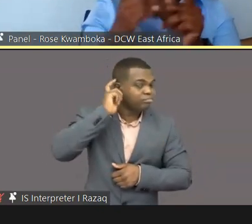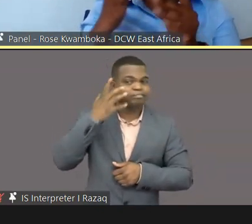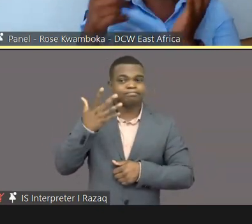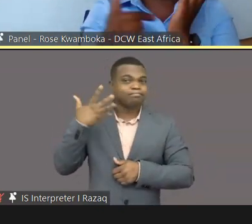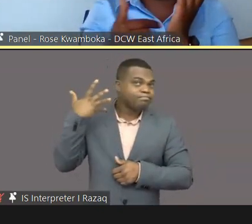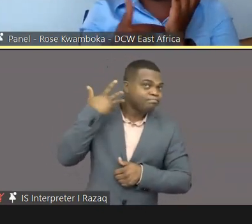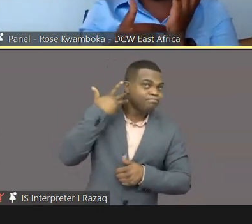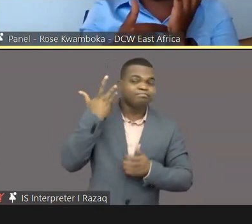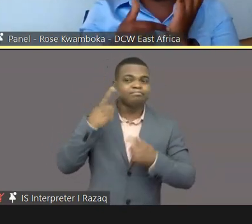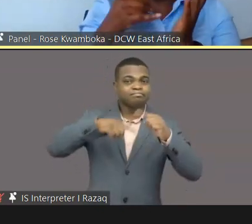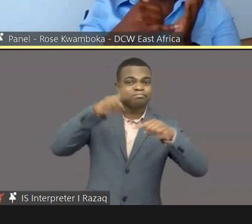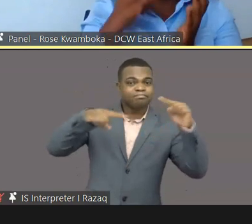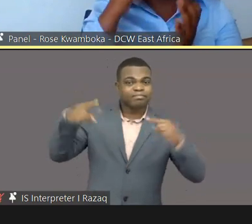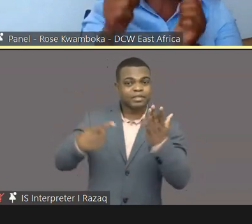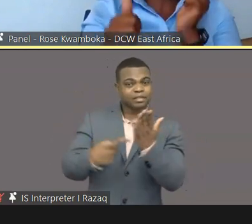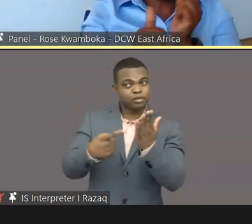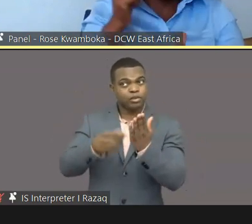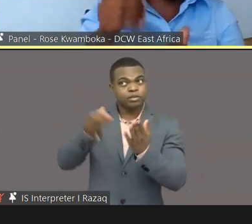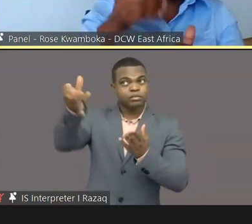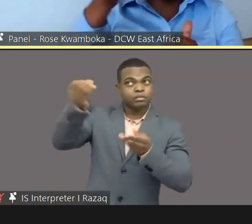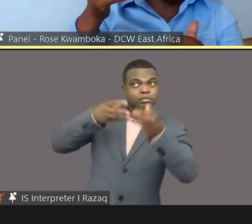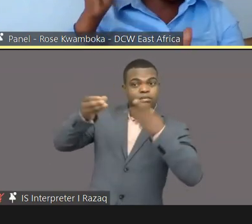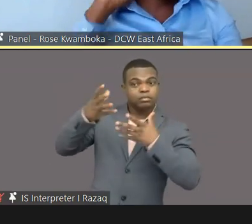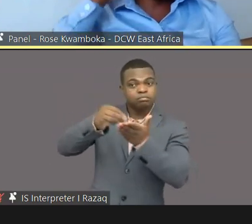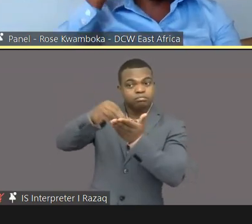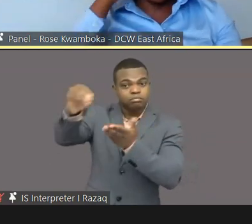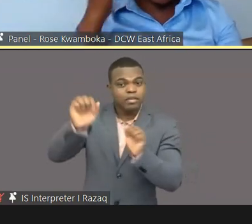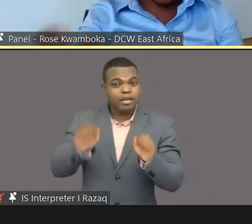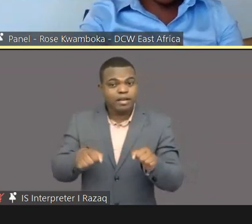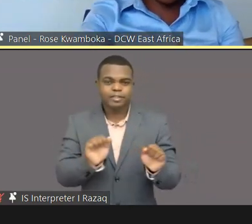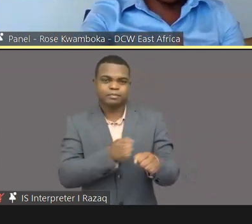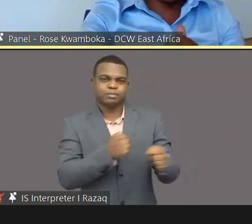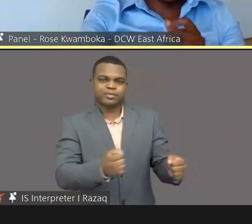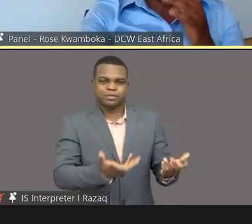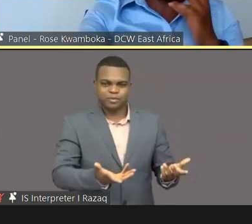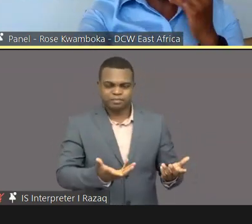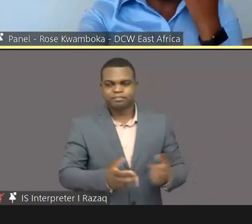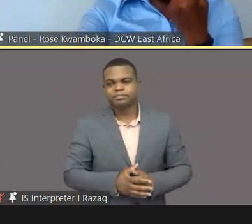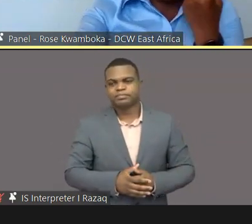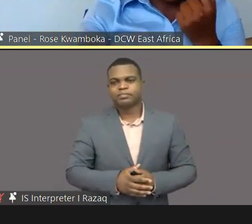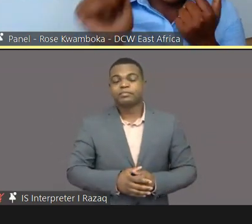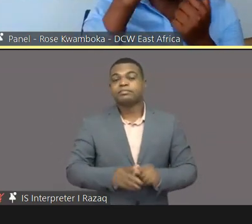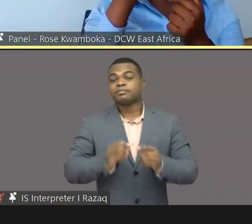If they use any kind of technology, it's most often the hearing aids.